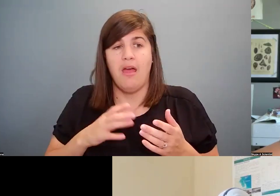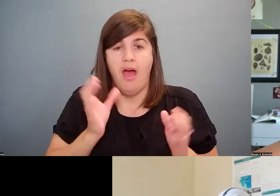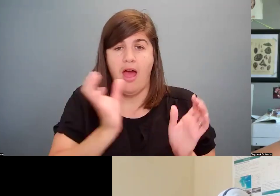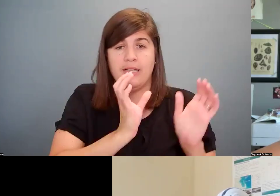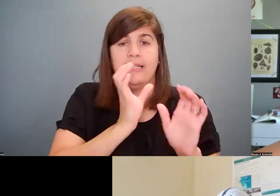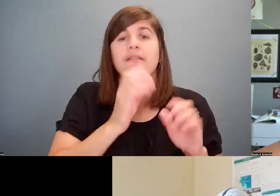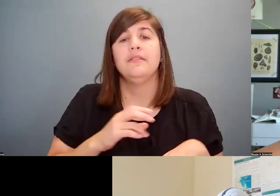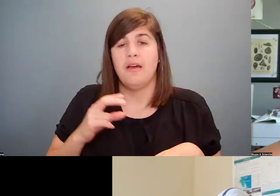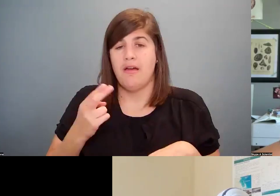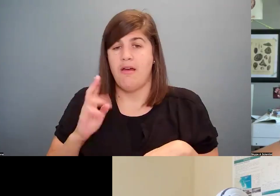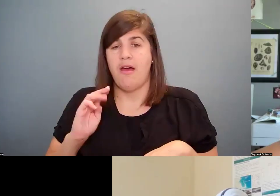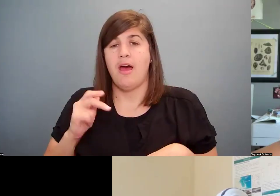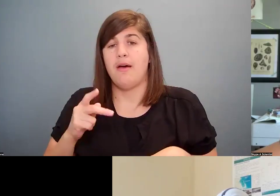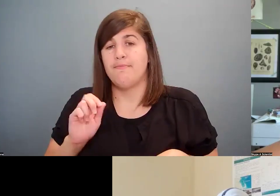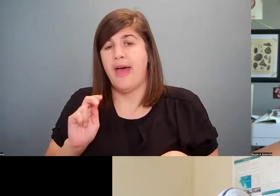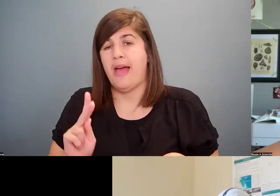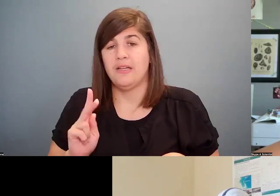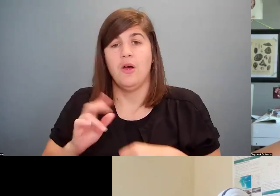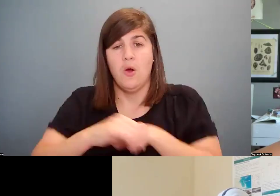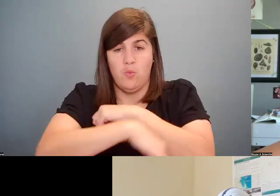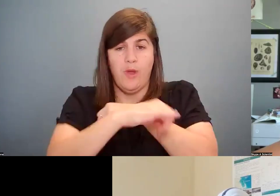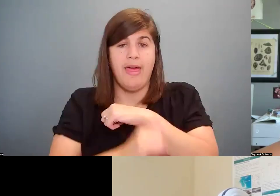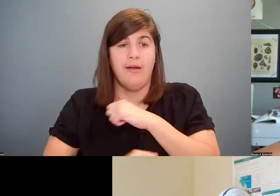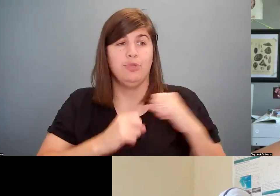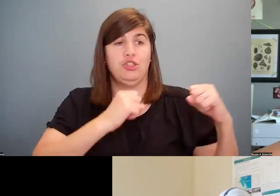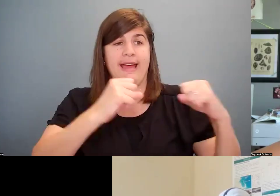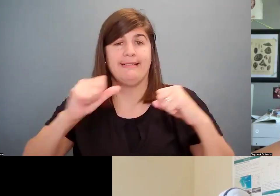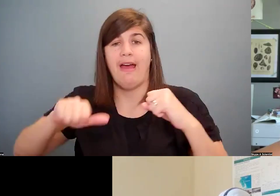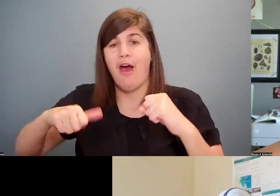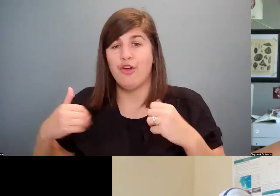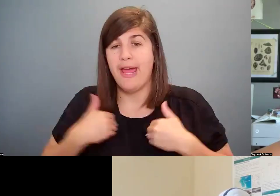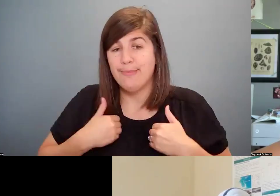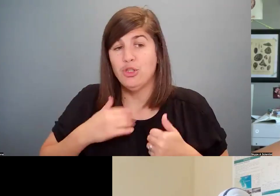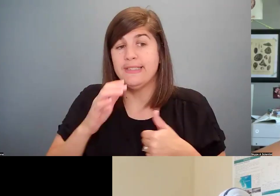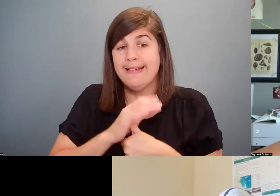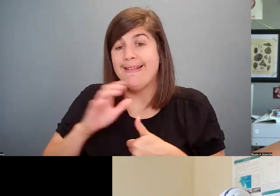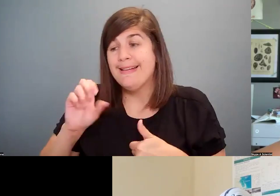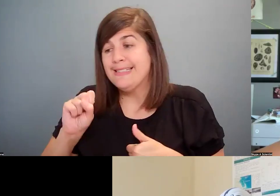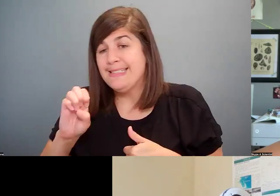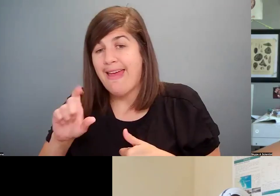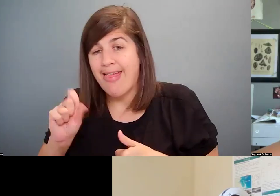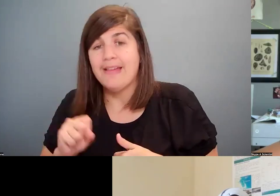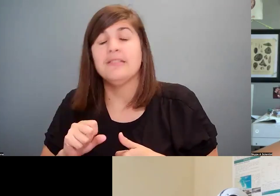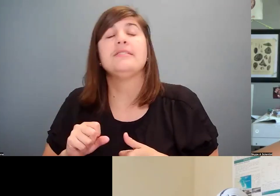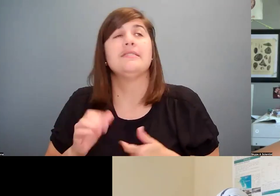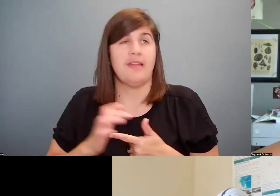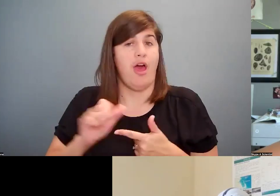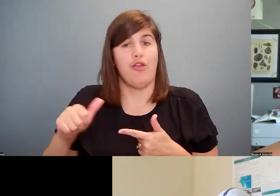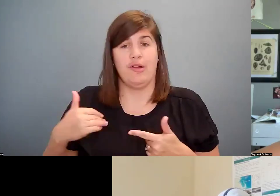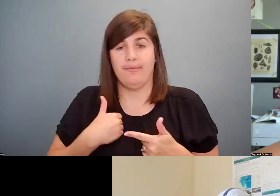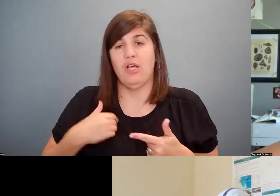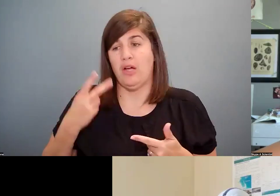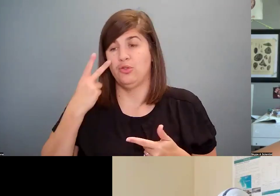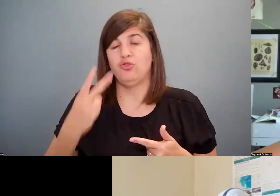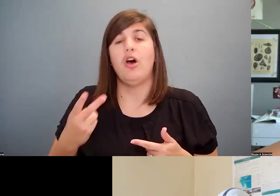known to go and protect like seals and other prey of killer whales that are in the area. There was a video that I saw circulating